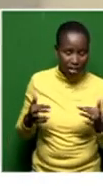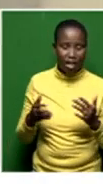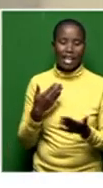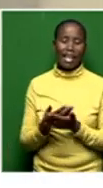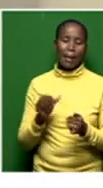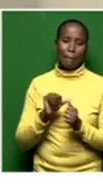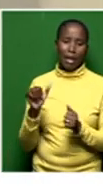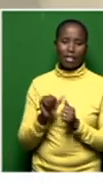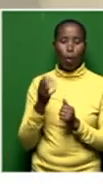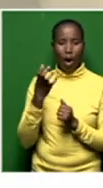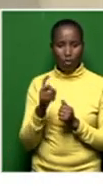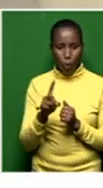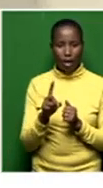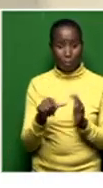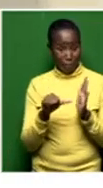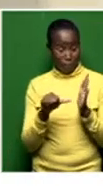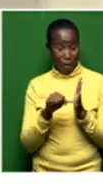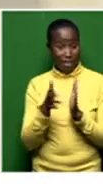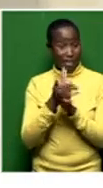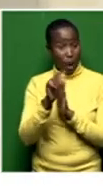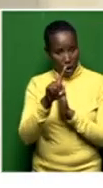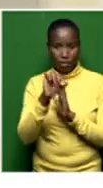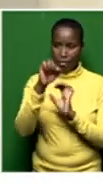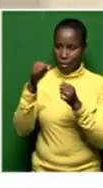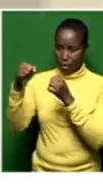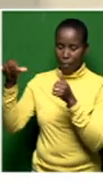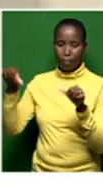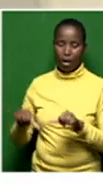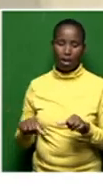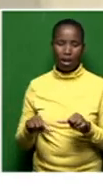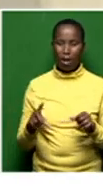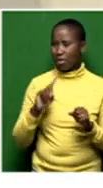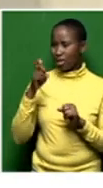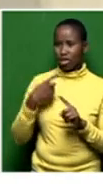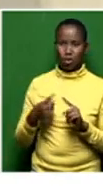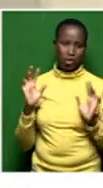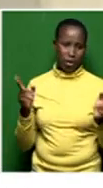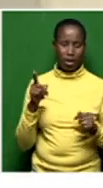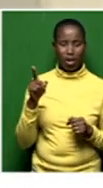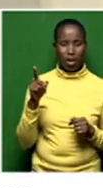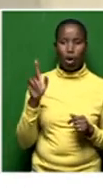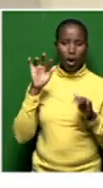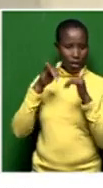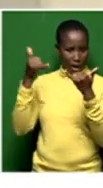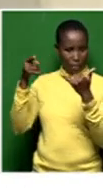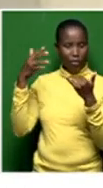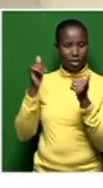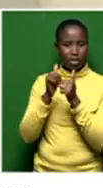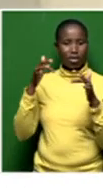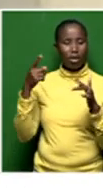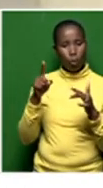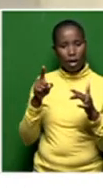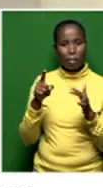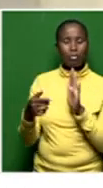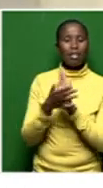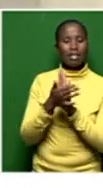meet the critical skills and the minimum criteria of an airline. So that's not an excuse. The airline started with the regulated skills that are needed.